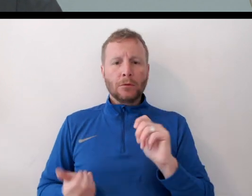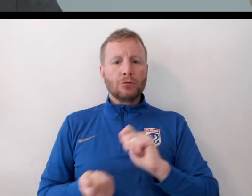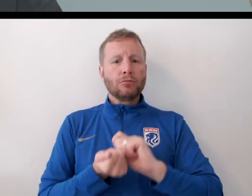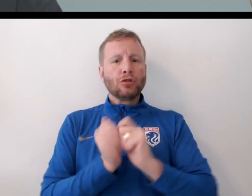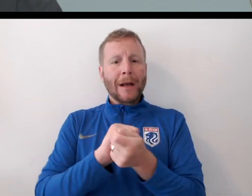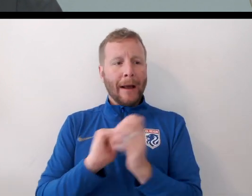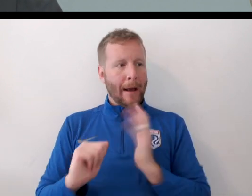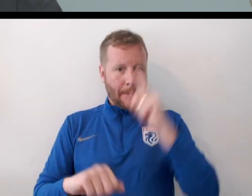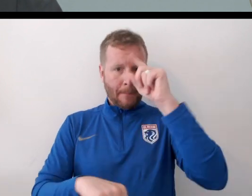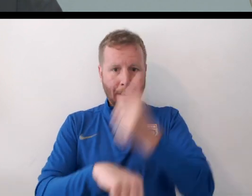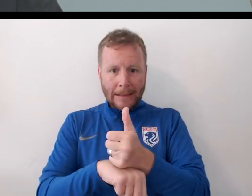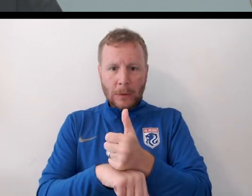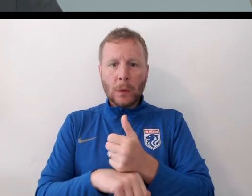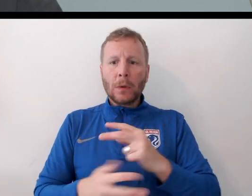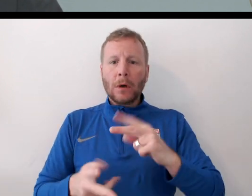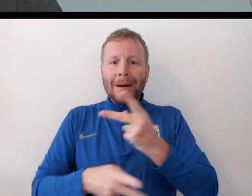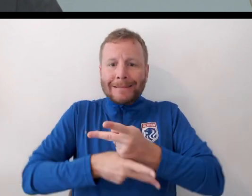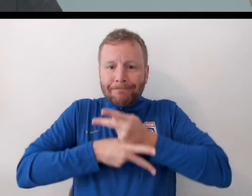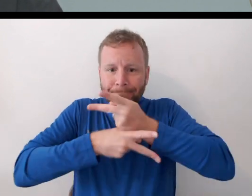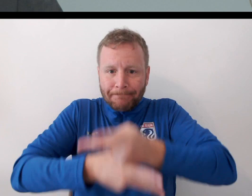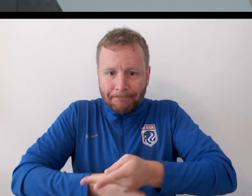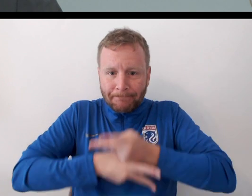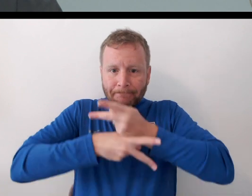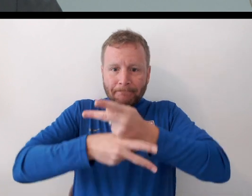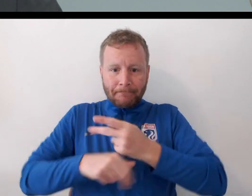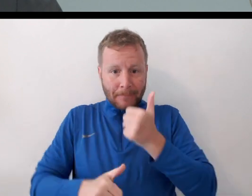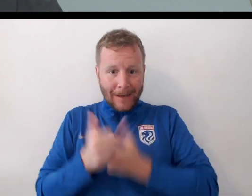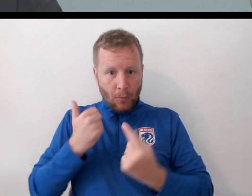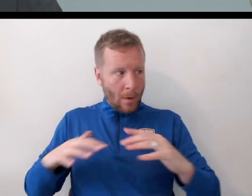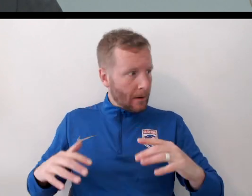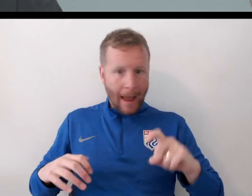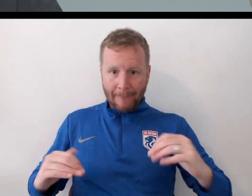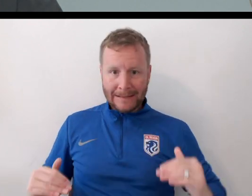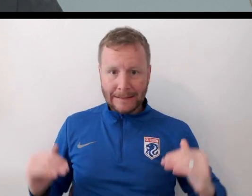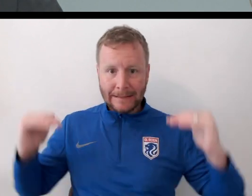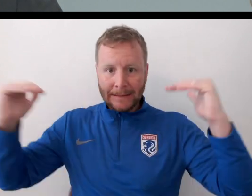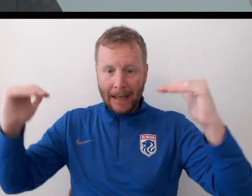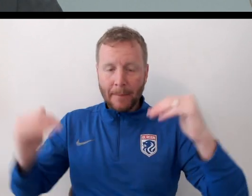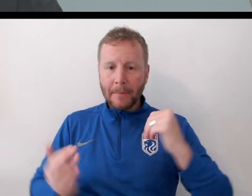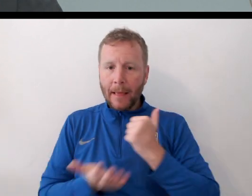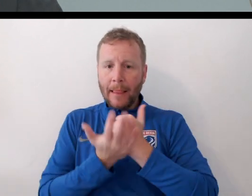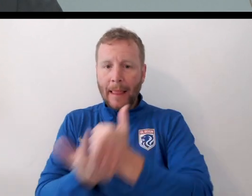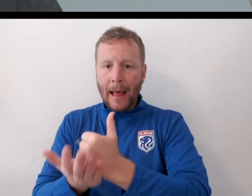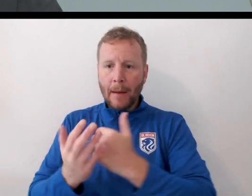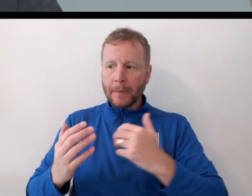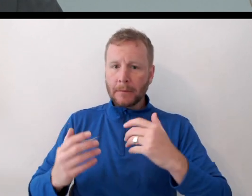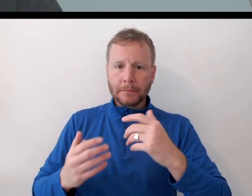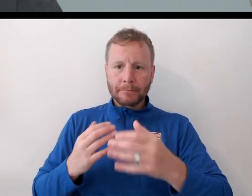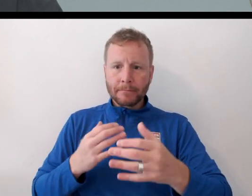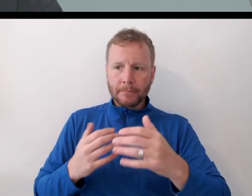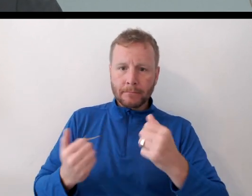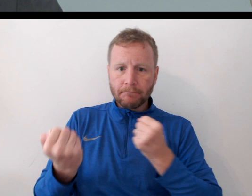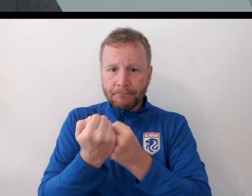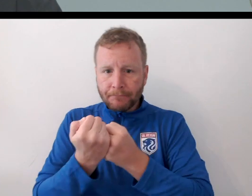does change the mindset. Like, they have to be more cautious. I think everyone around them also has to step up to, like, help provide that confidence and being